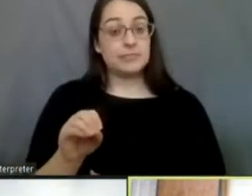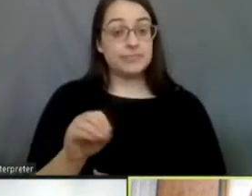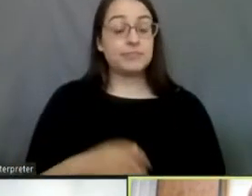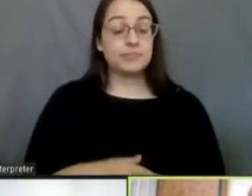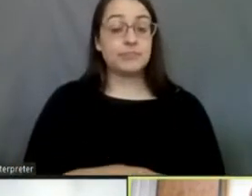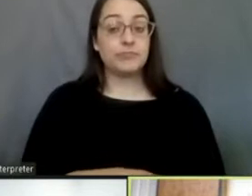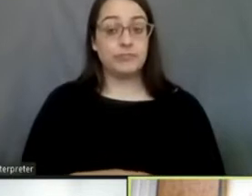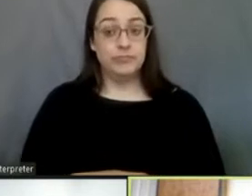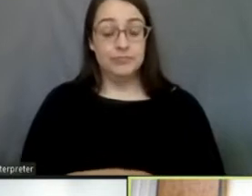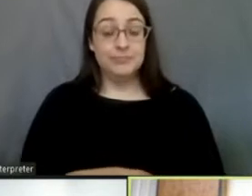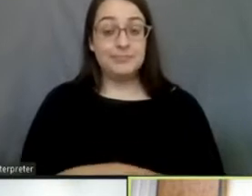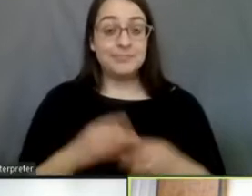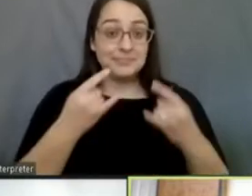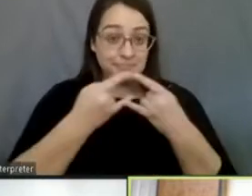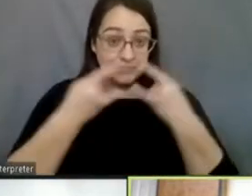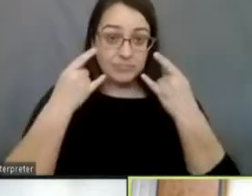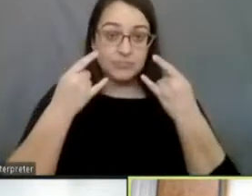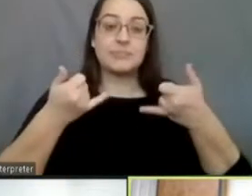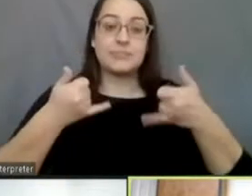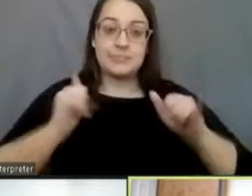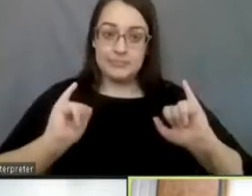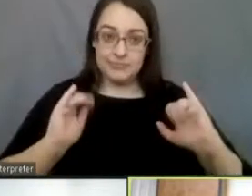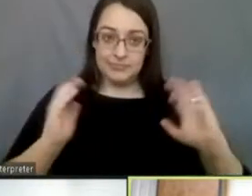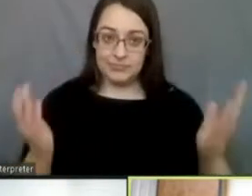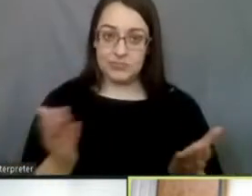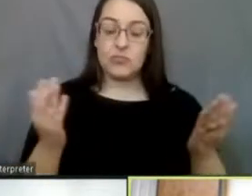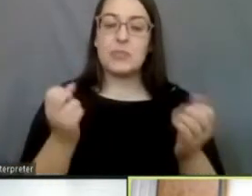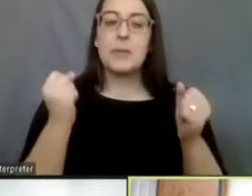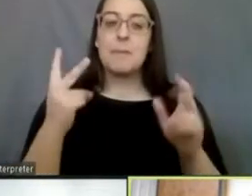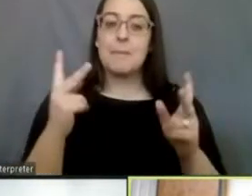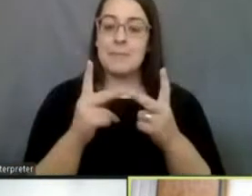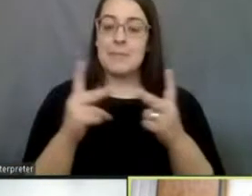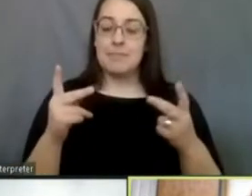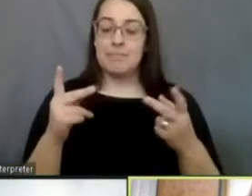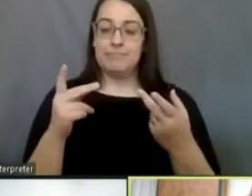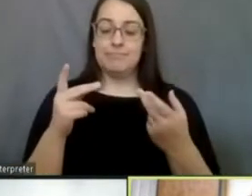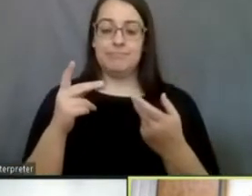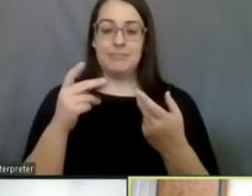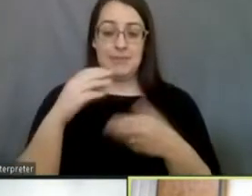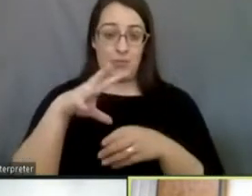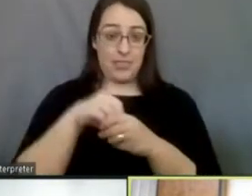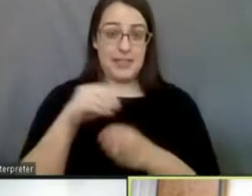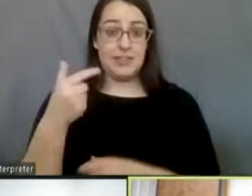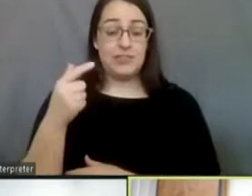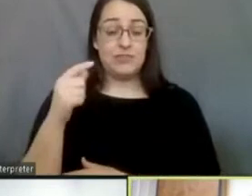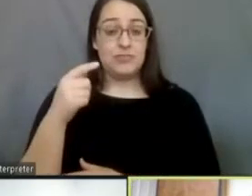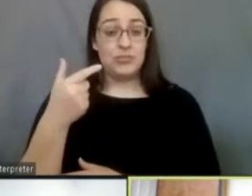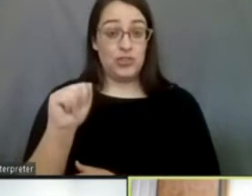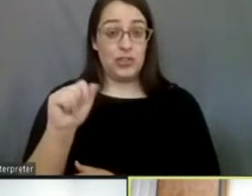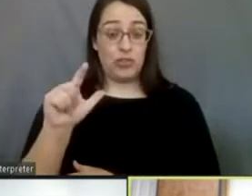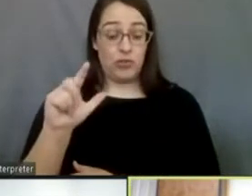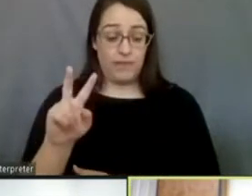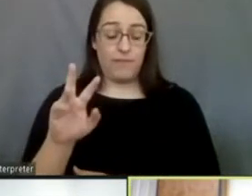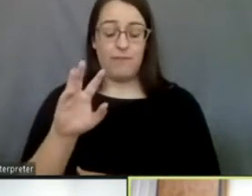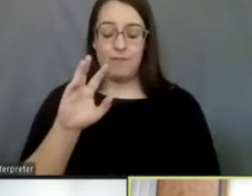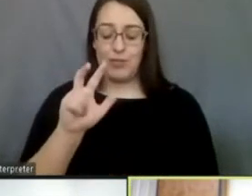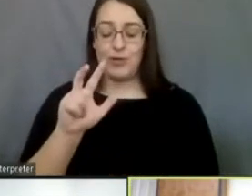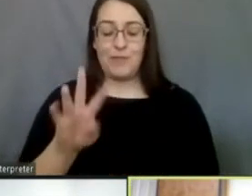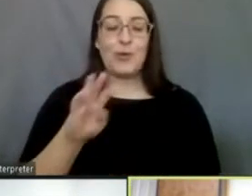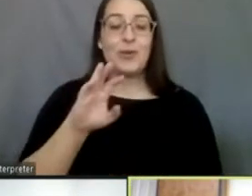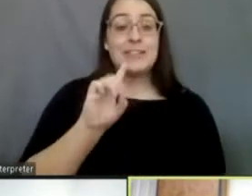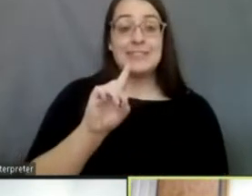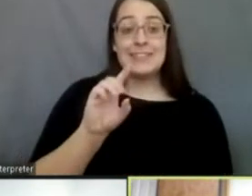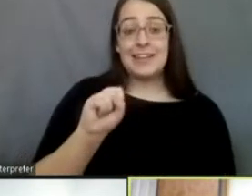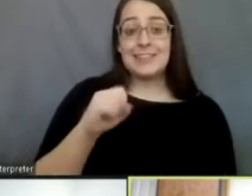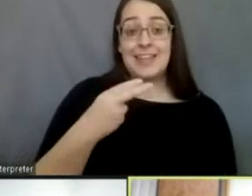capacity. Face coverings are strongly encouraged in multiple locations of GA34 by the governor and by the DSHS. We